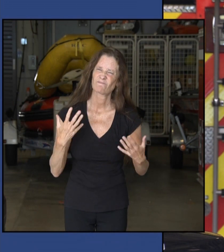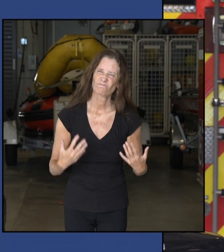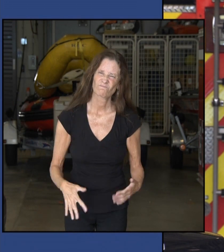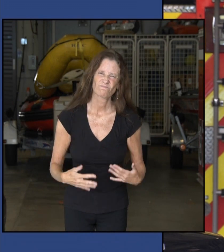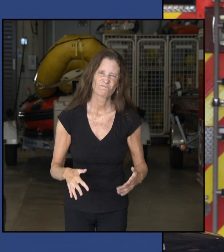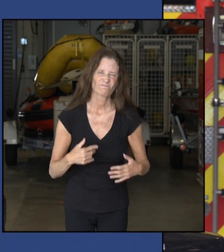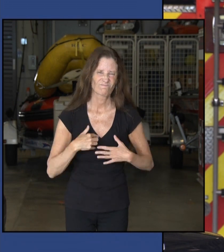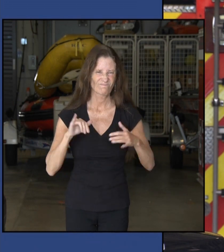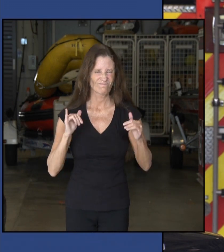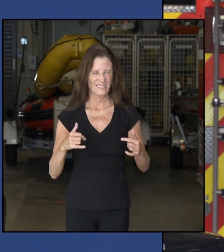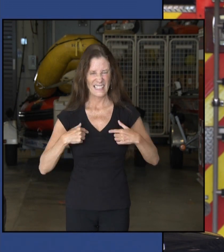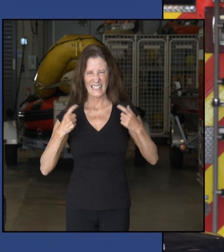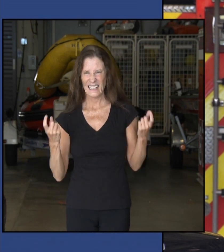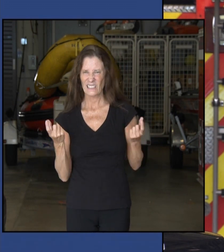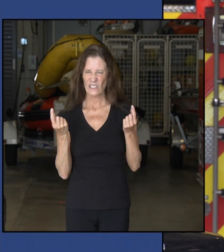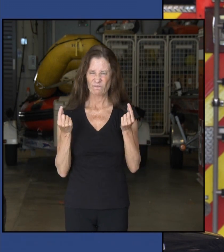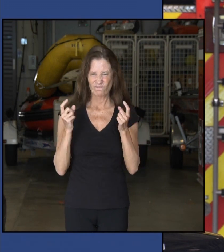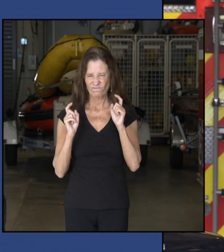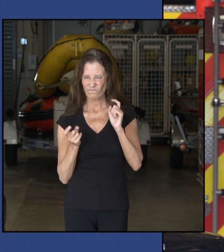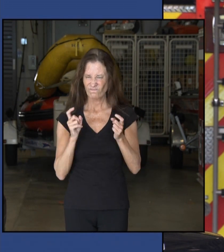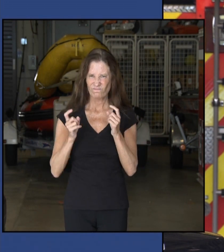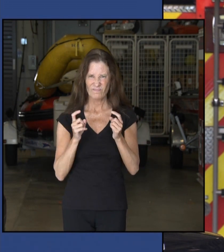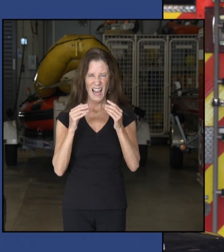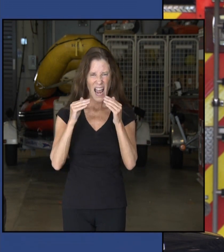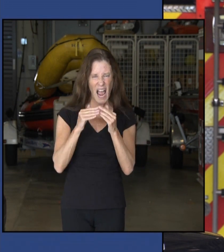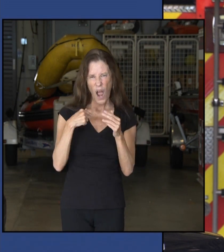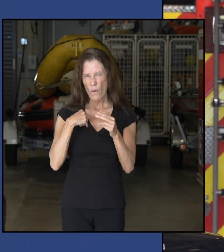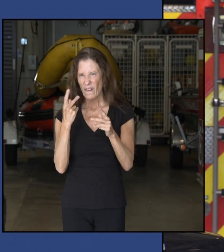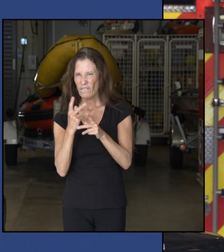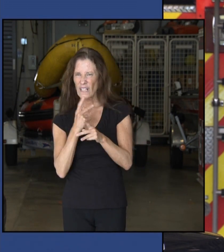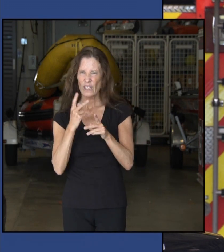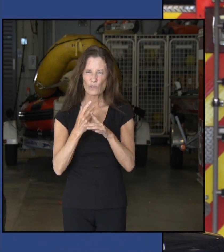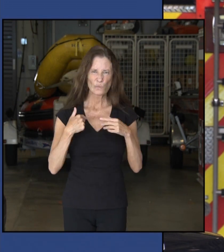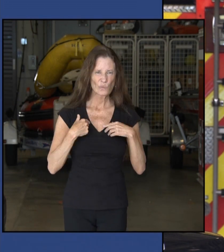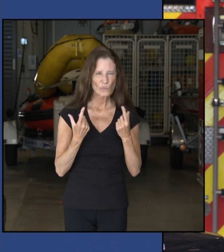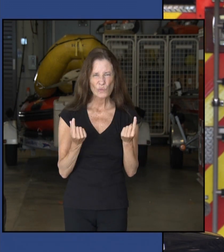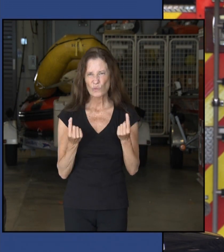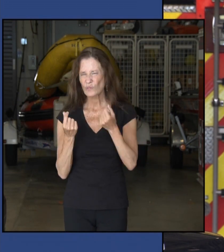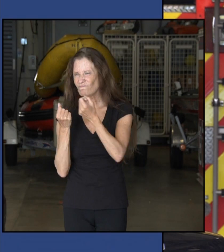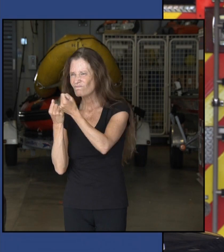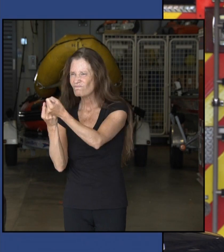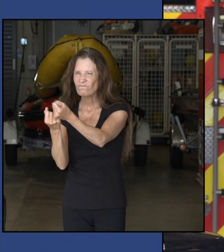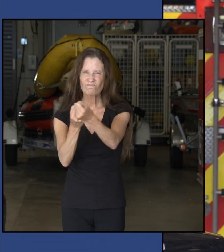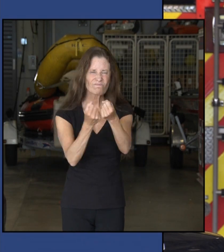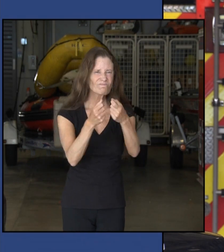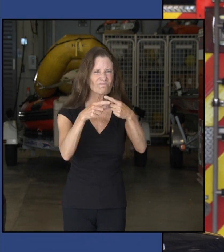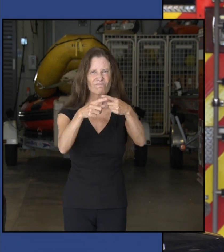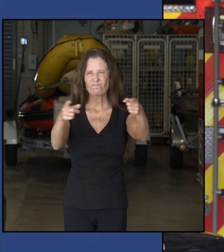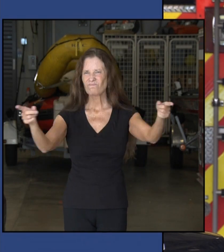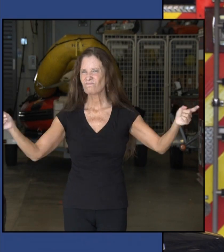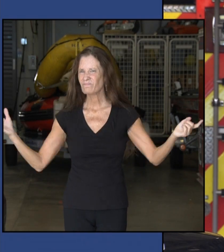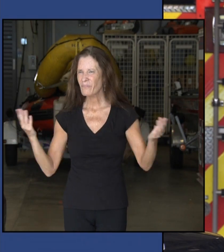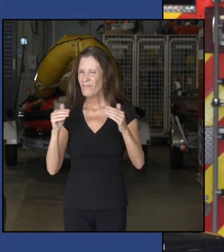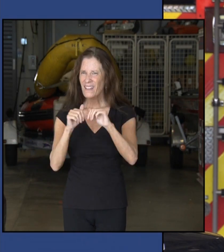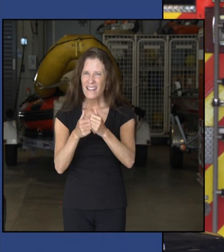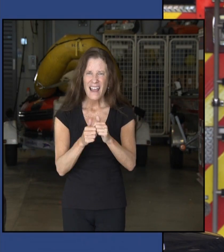not how can we try to be more friendly to the virus, but how can we support the organizations and people who are hit